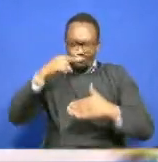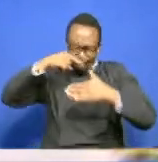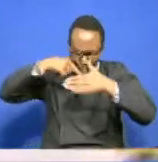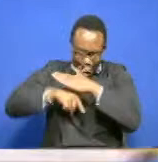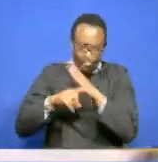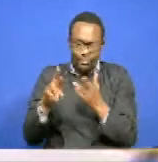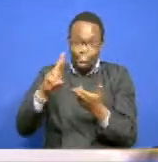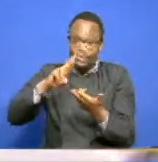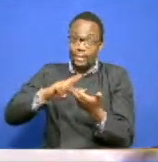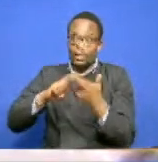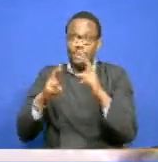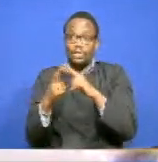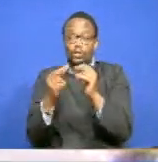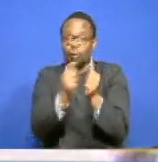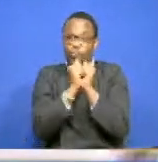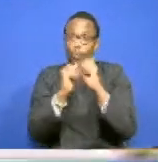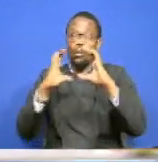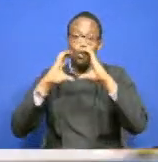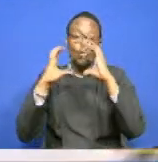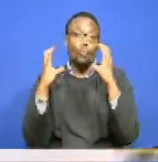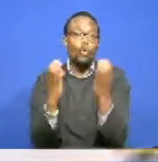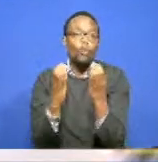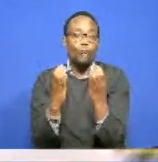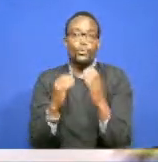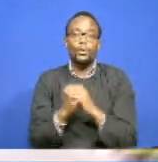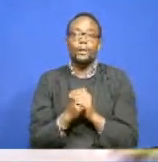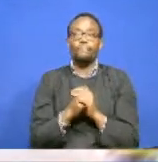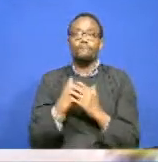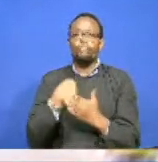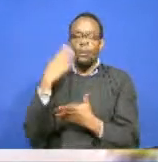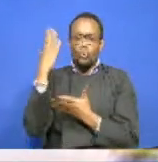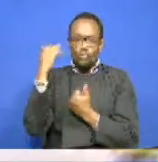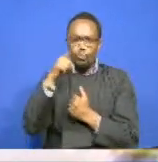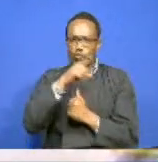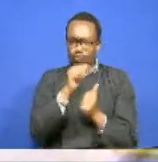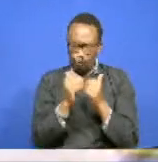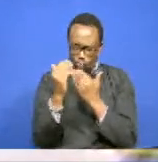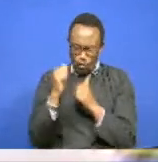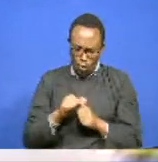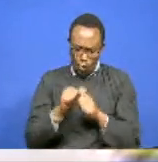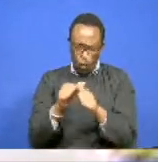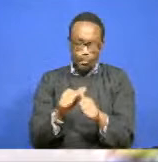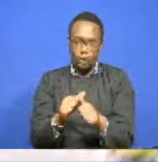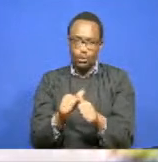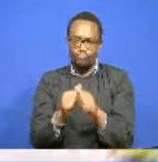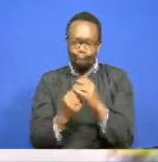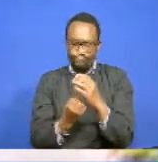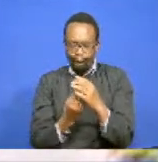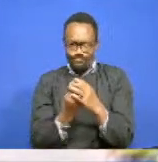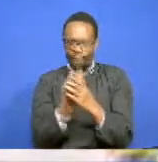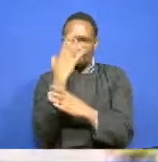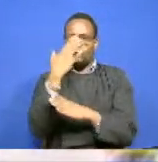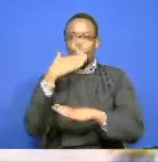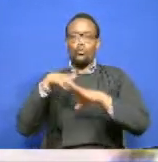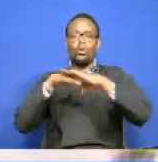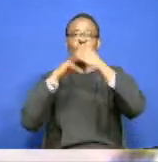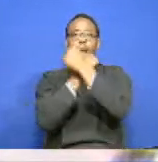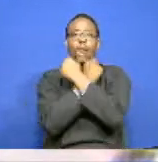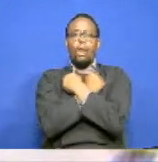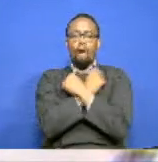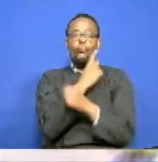relationship with the community. I pray that you continue to grow in love for each